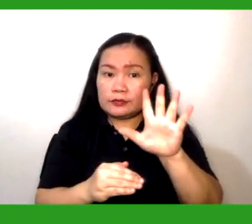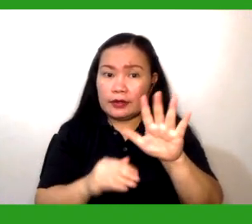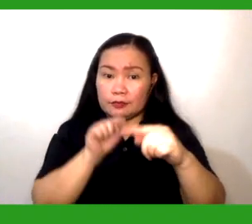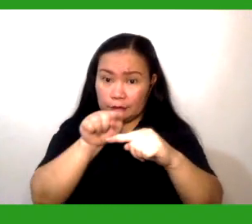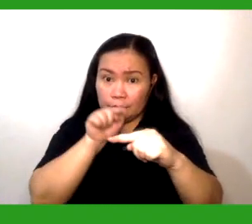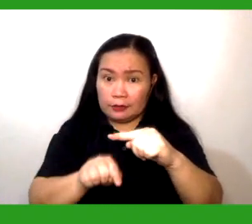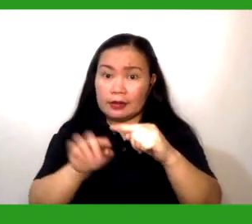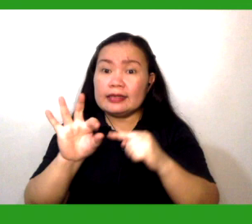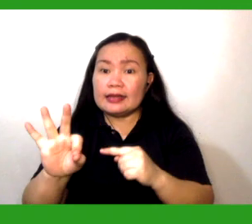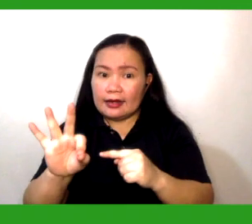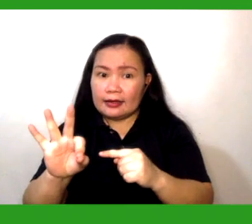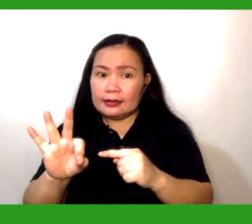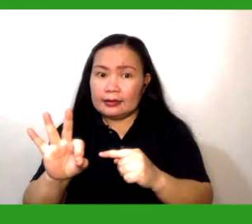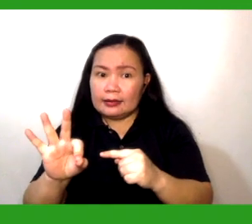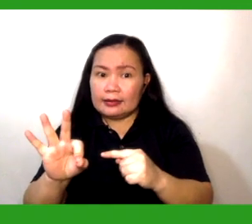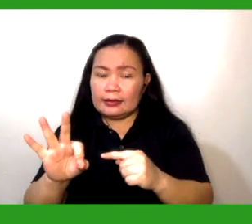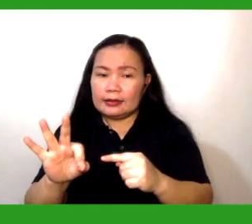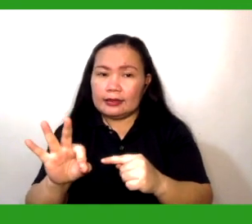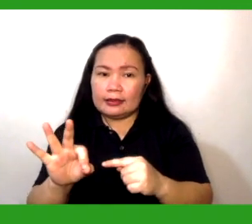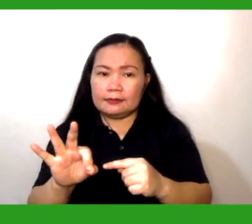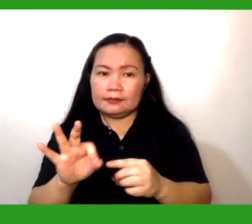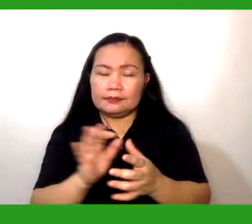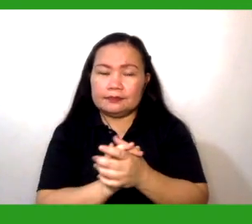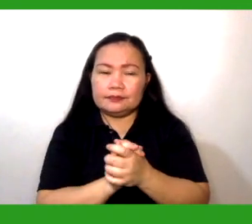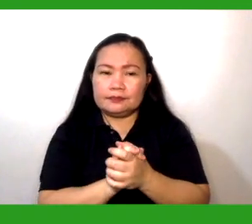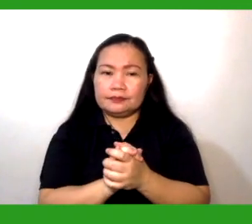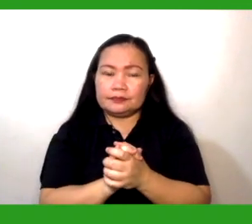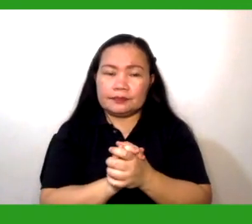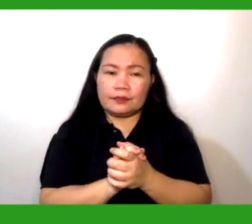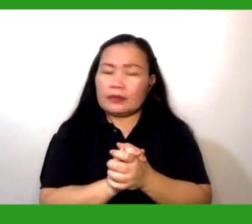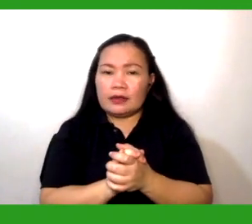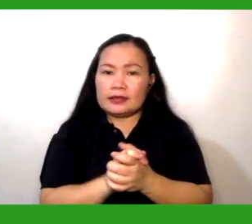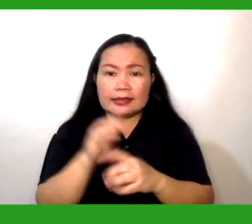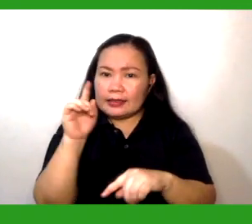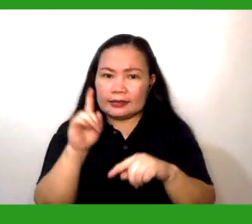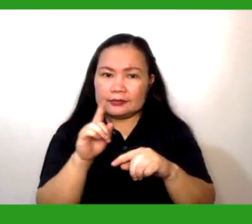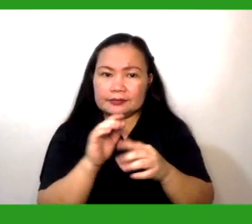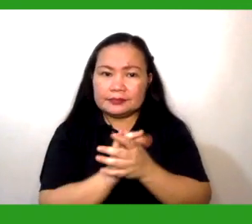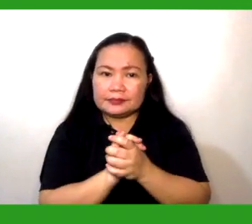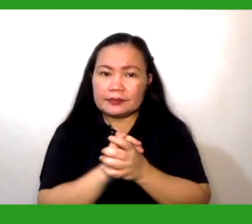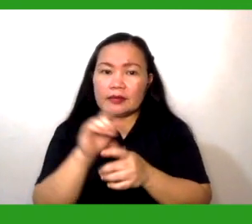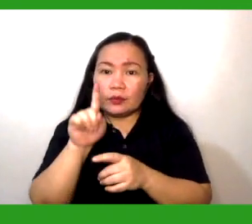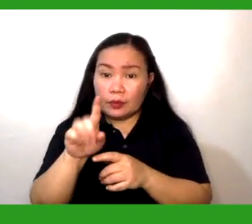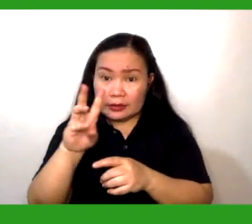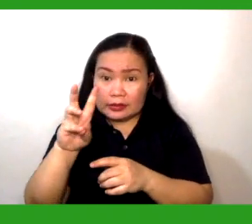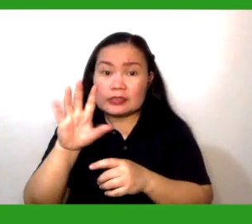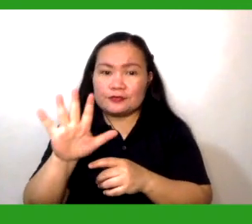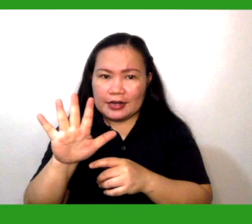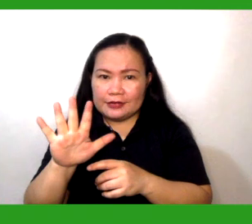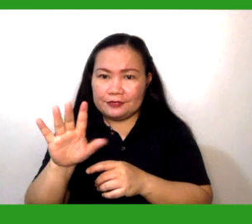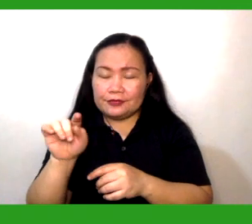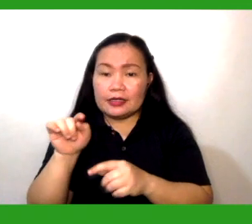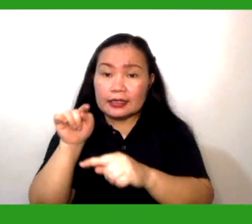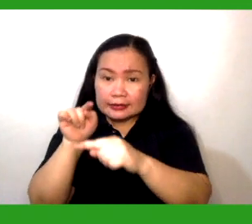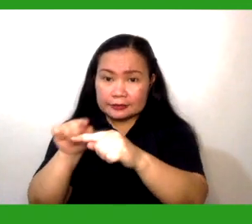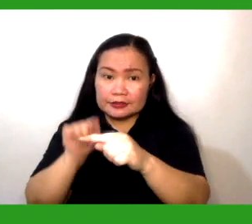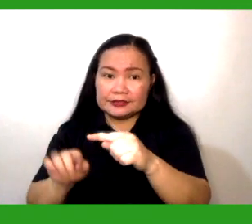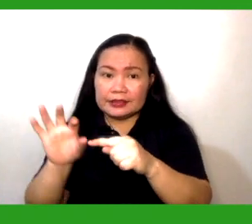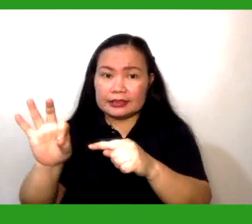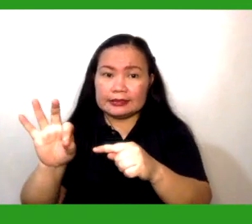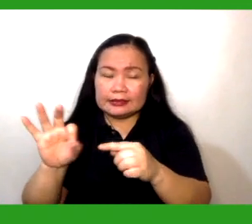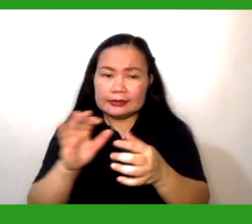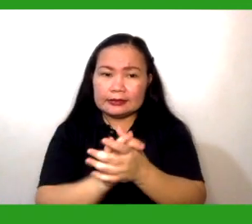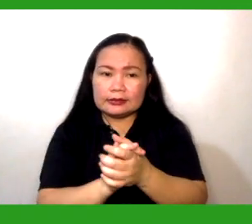by 9. Okay? Since hindi siya divisible, magkakaroon ka ng butal dyan. So, 33 times 5, that